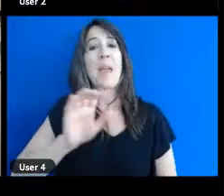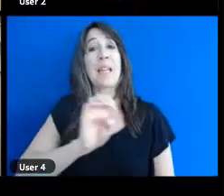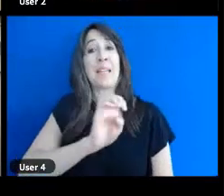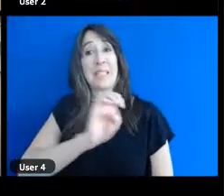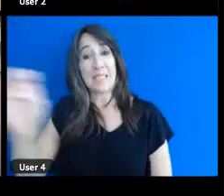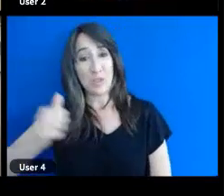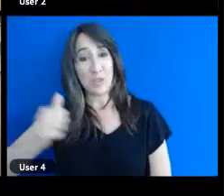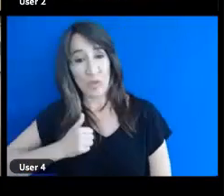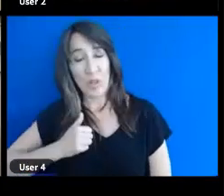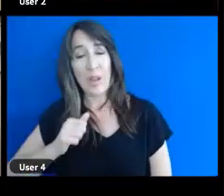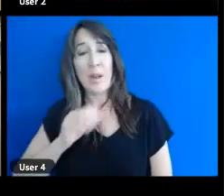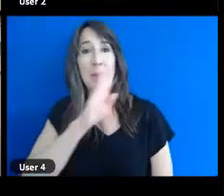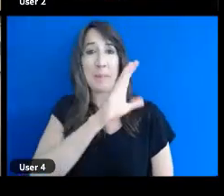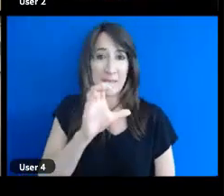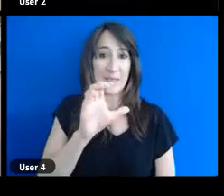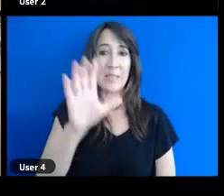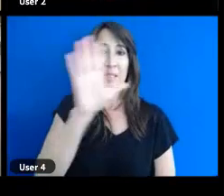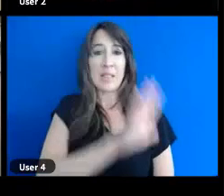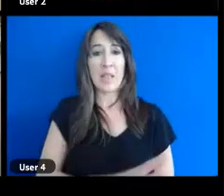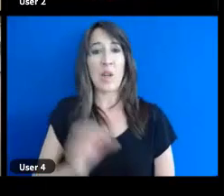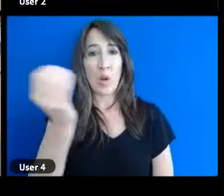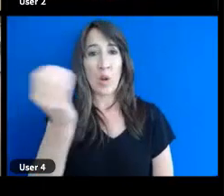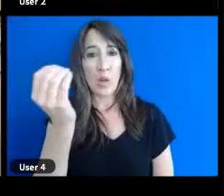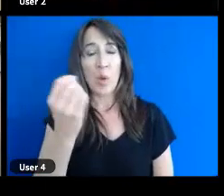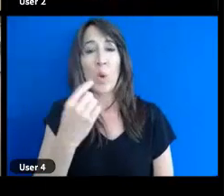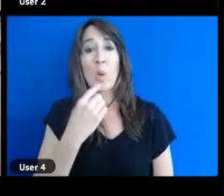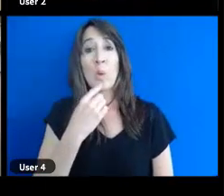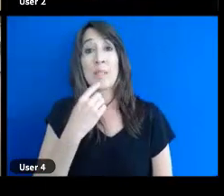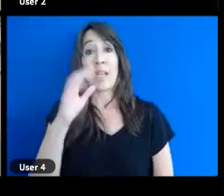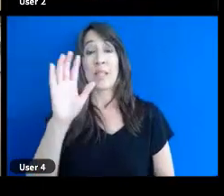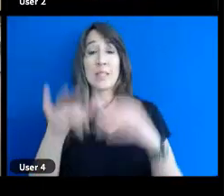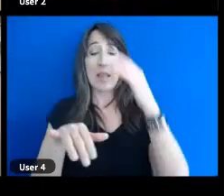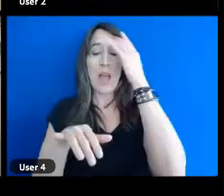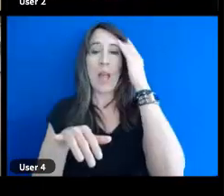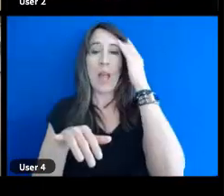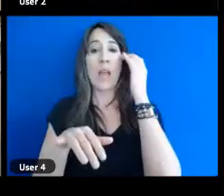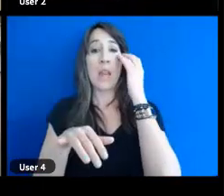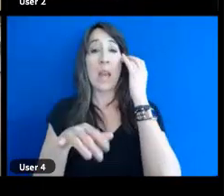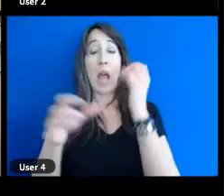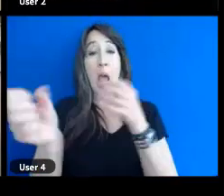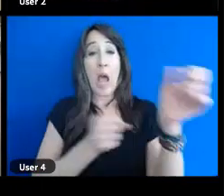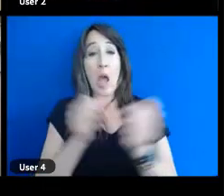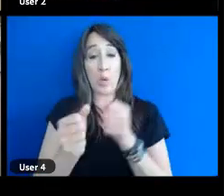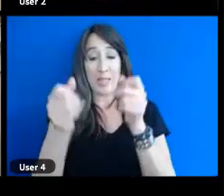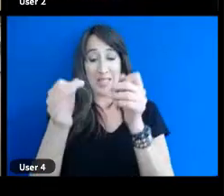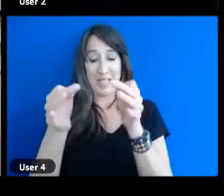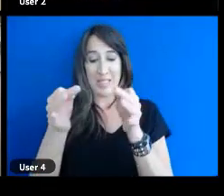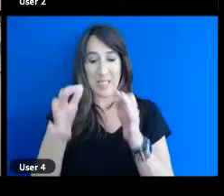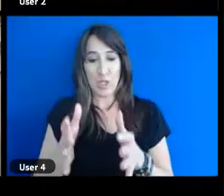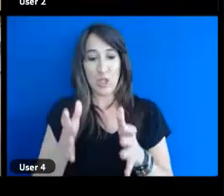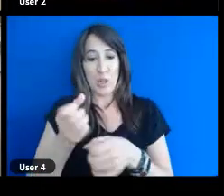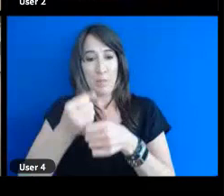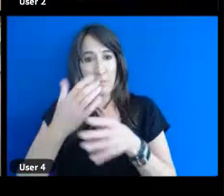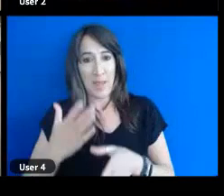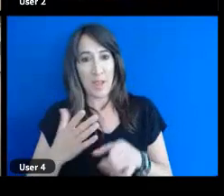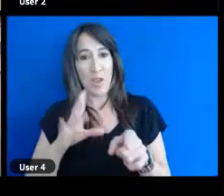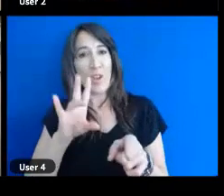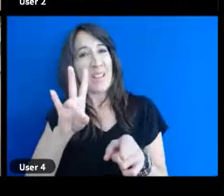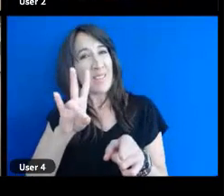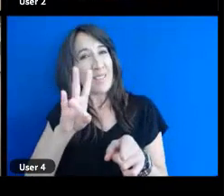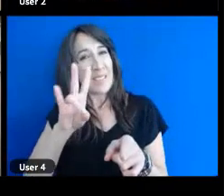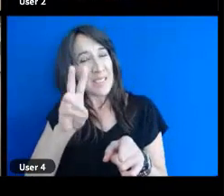most serious in Atlantic Canada, British Columbia, and Ontario. And a recent study, Deloitte study of 750